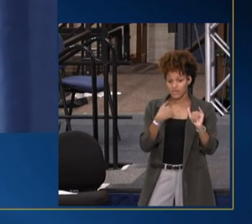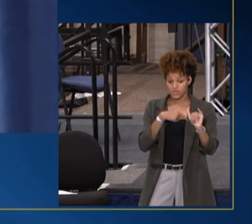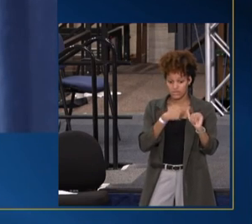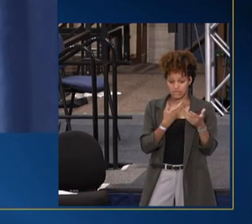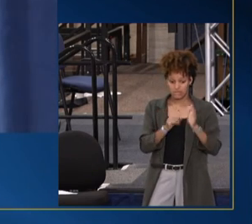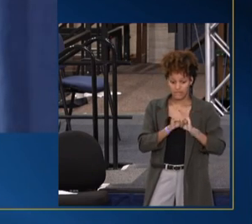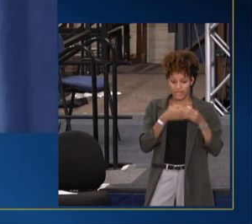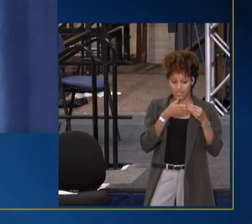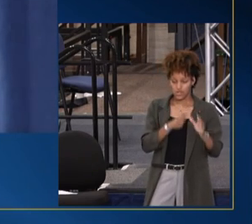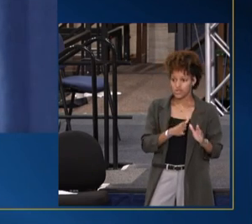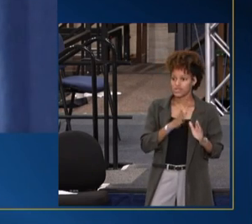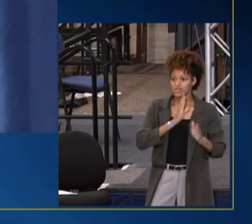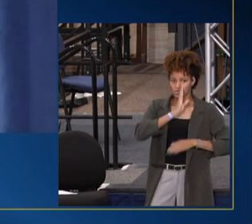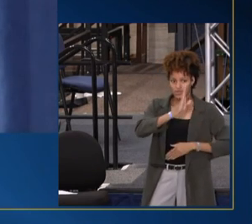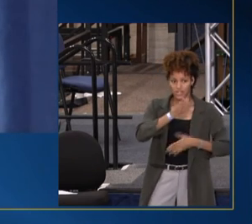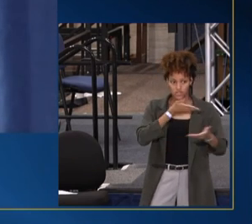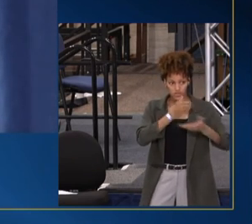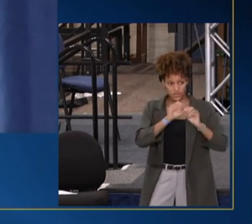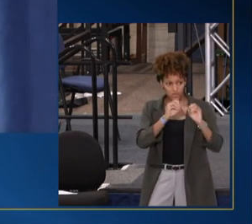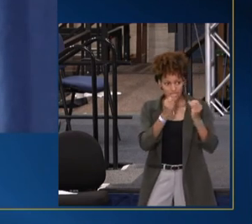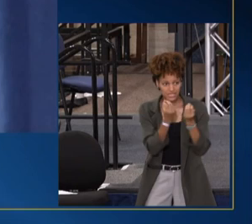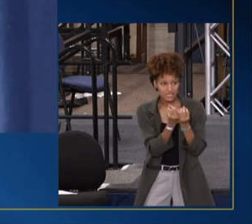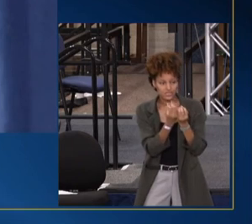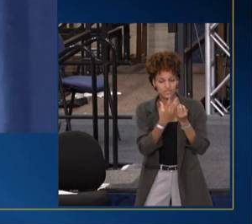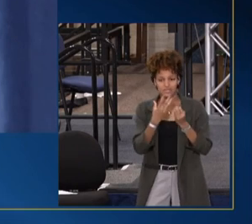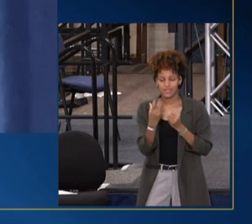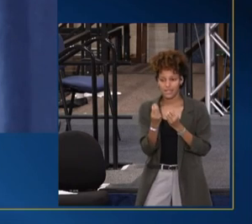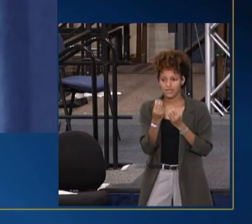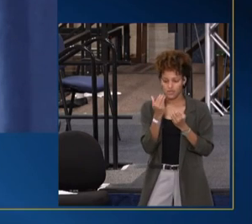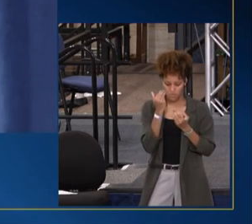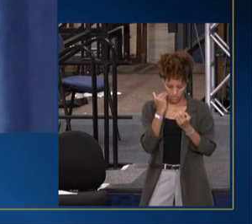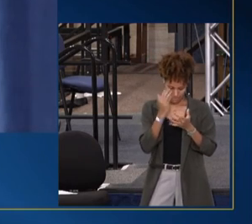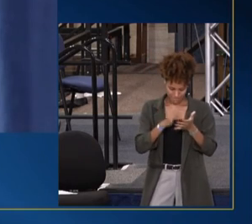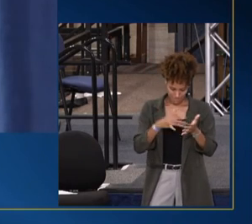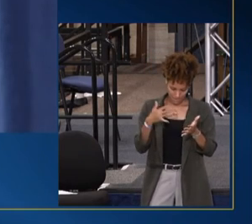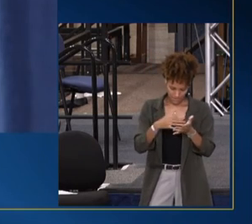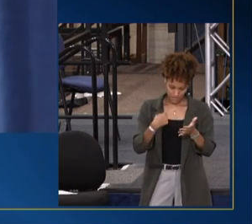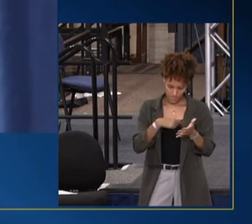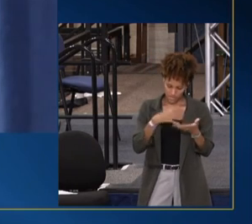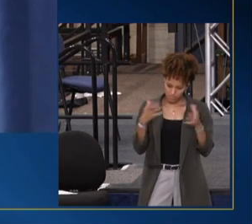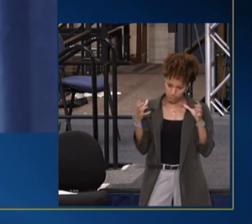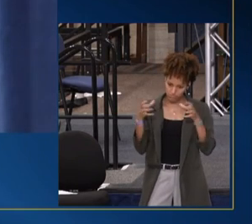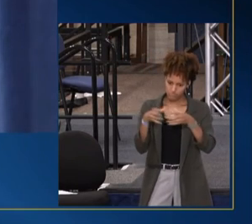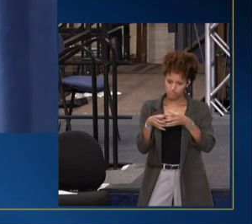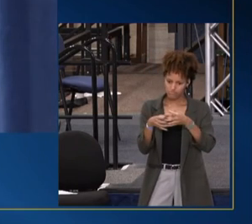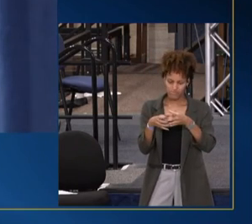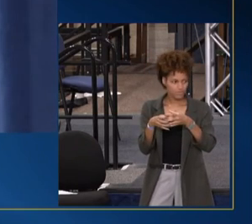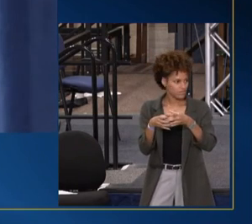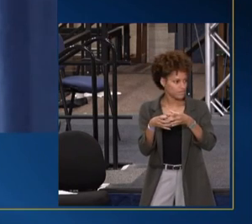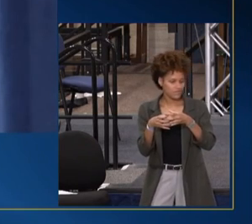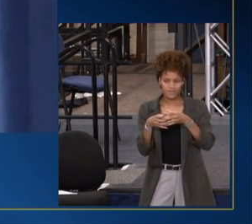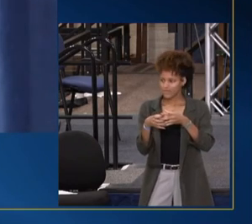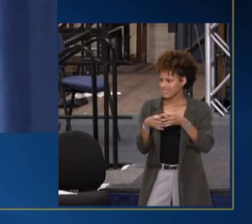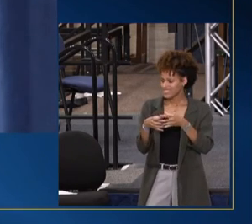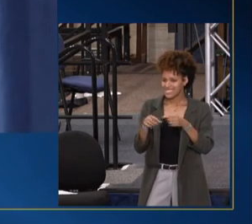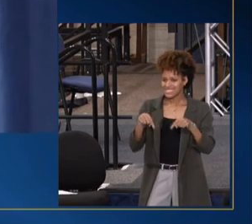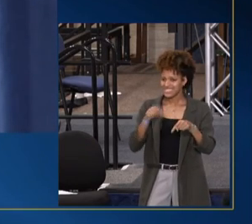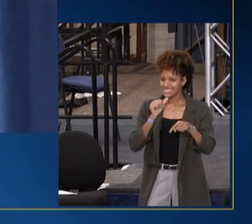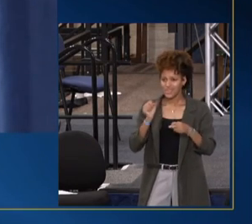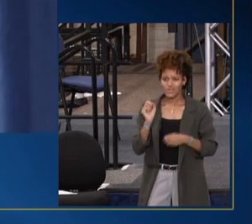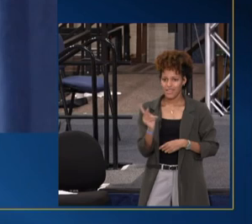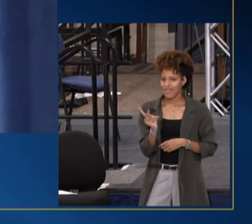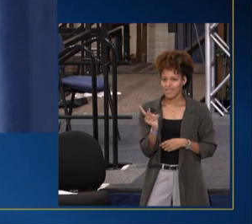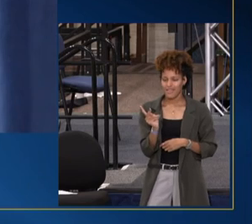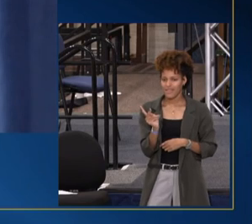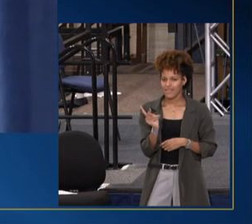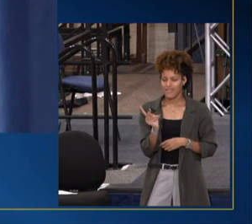these direct service organizations. And, you know, sometimes we all come together and we're like, it's not okay.